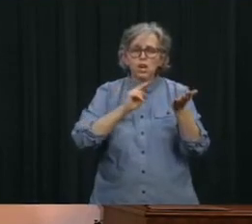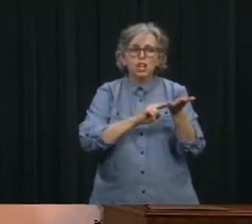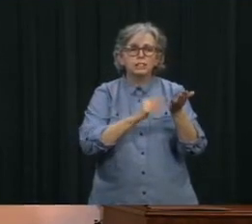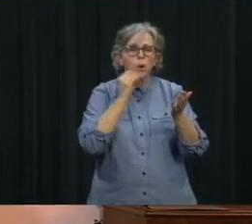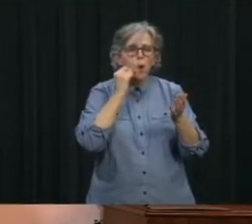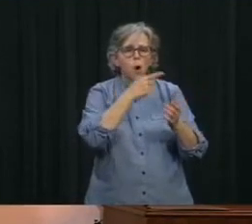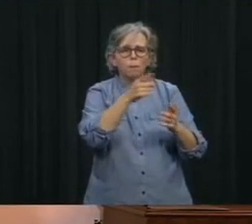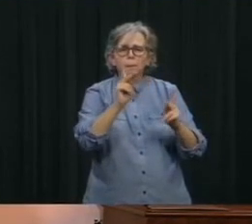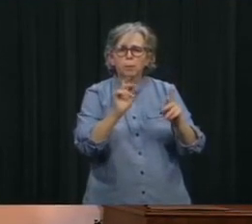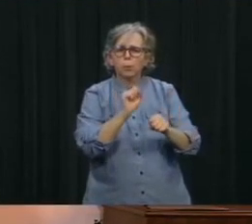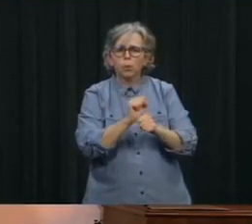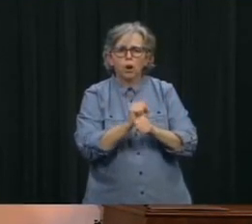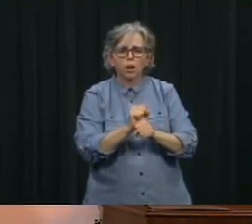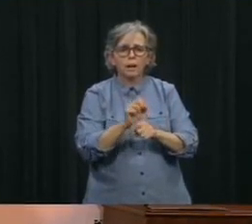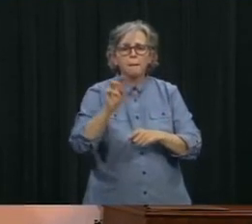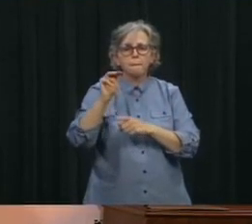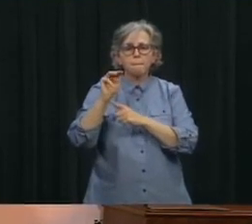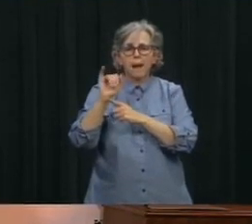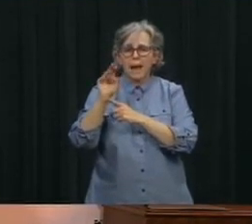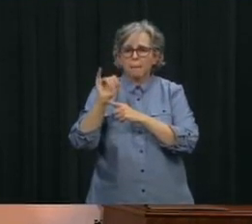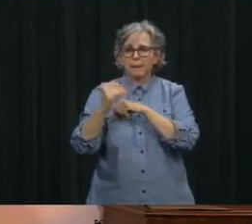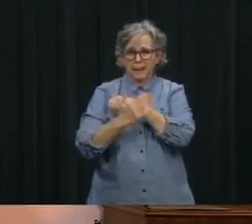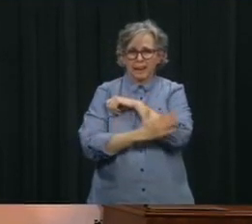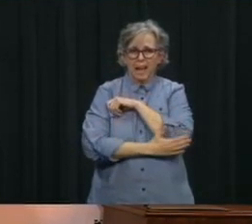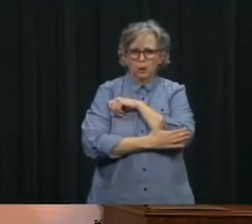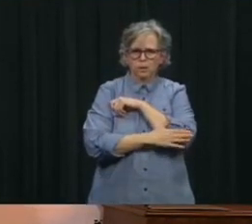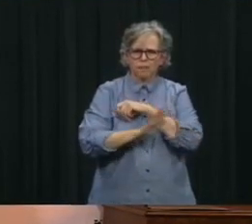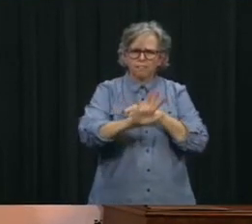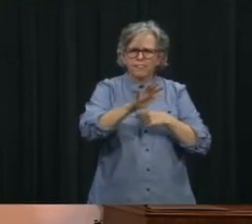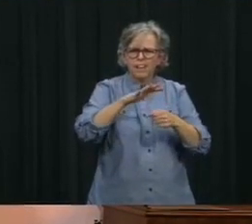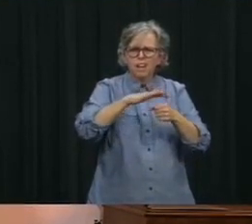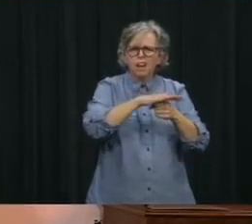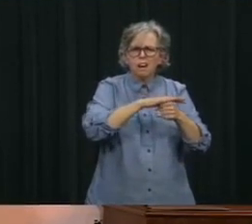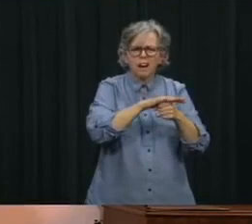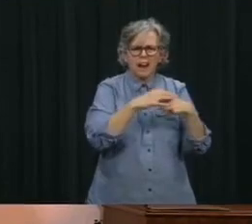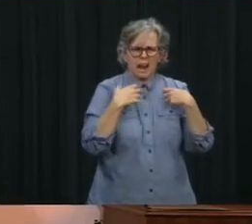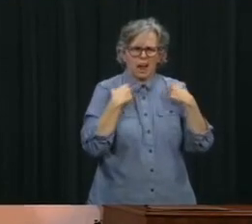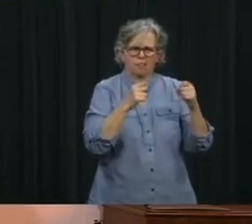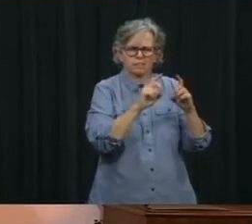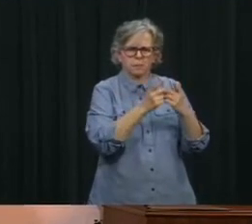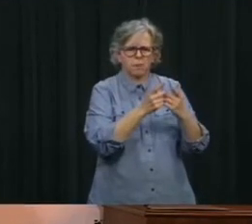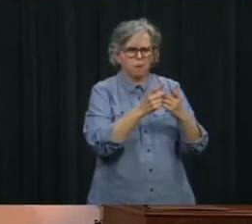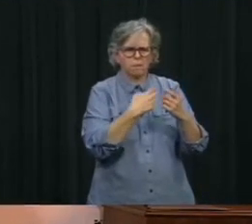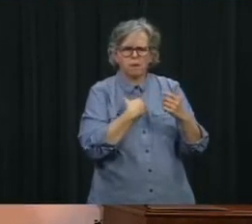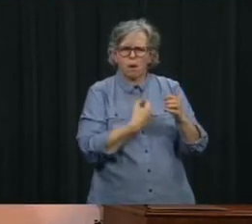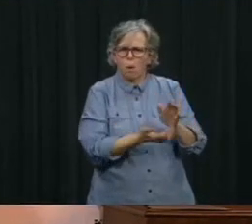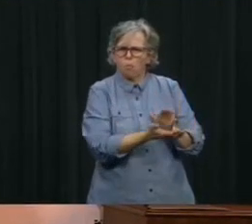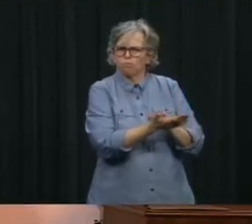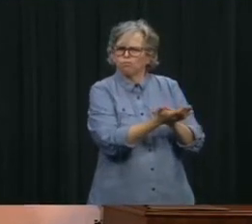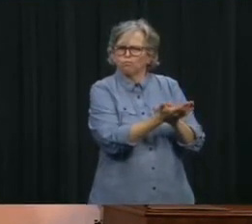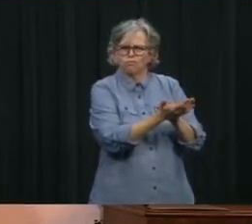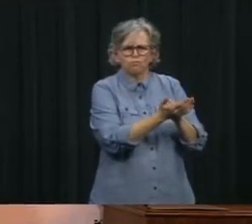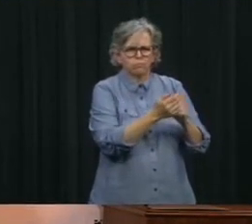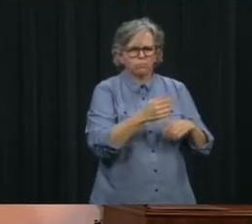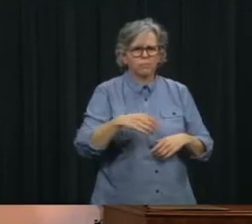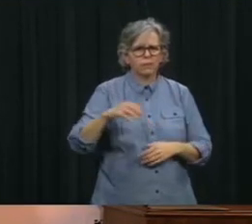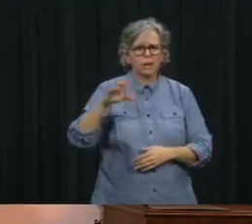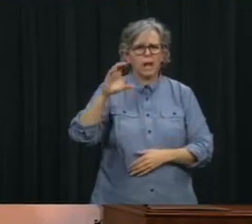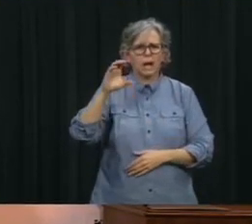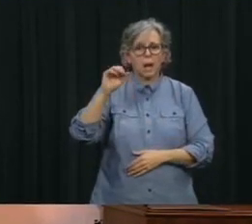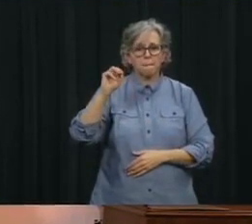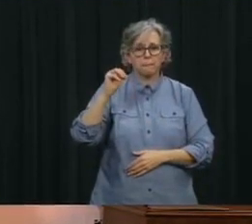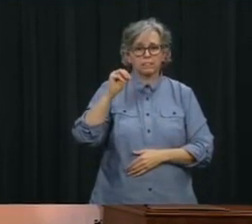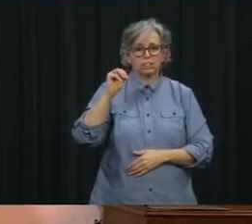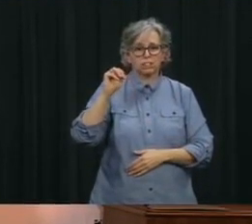and to the work being done by the local health department, Health Commissioner Ropes, and his colleagues in nearby